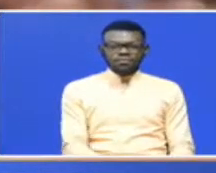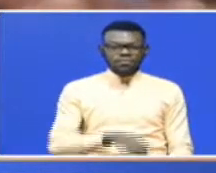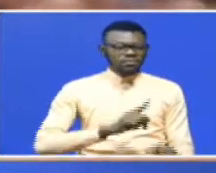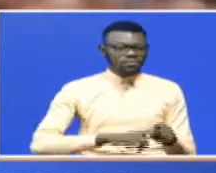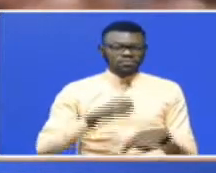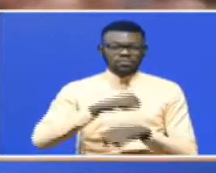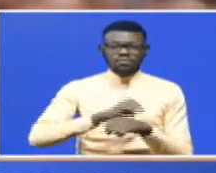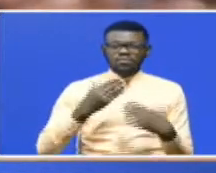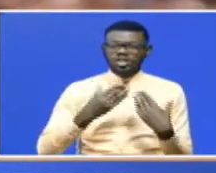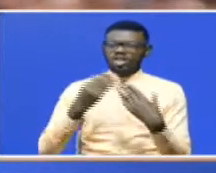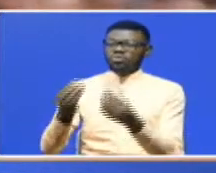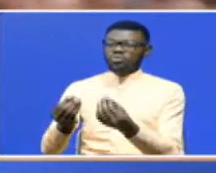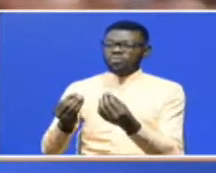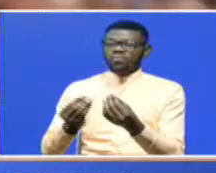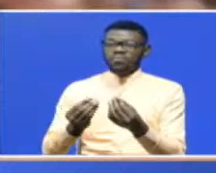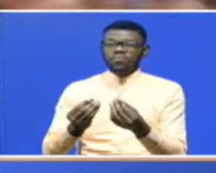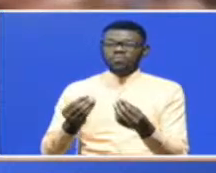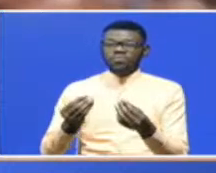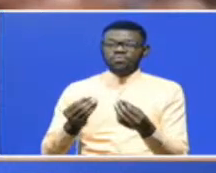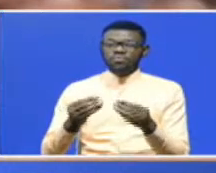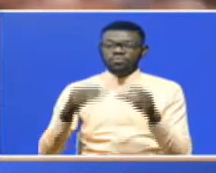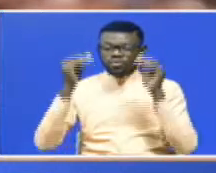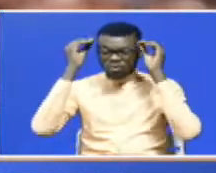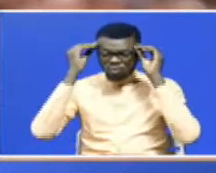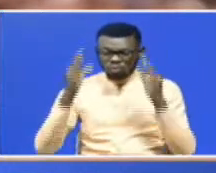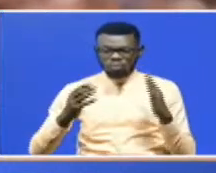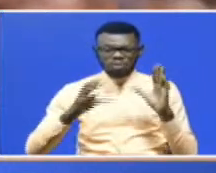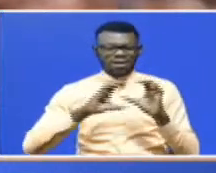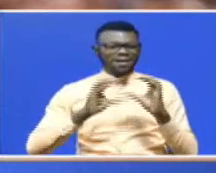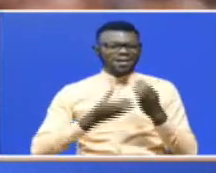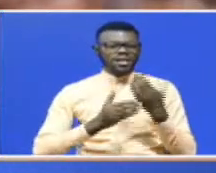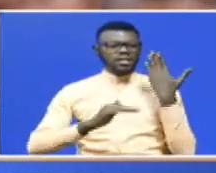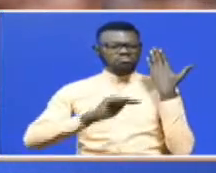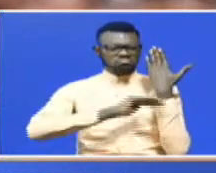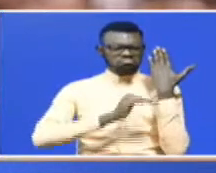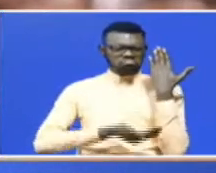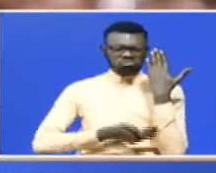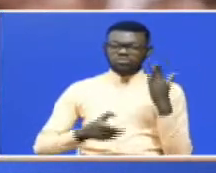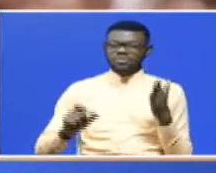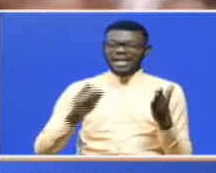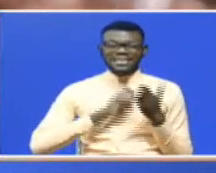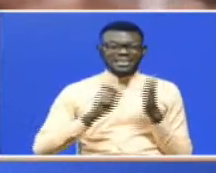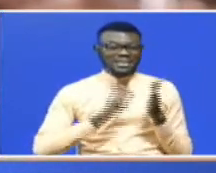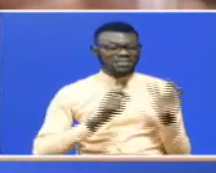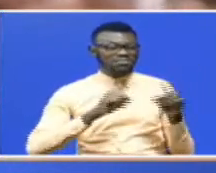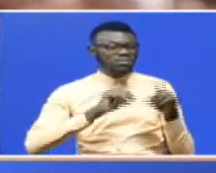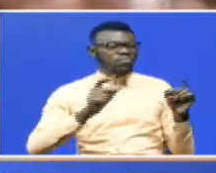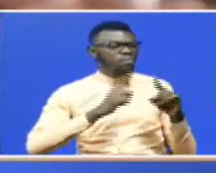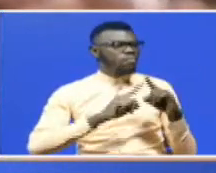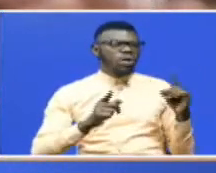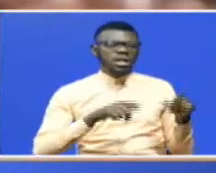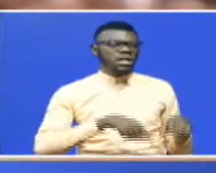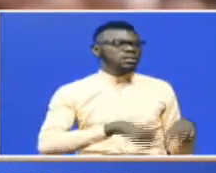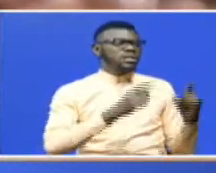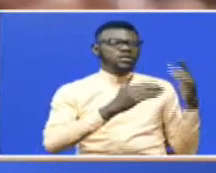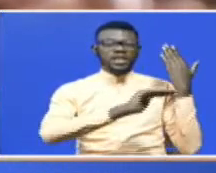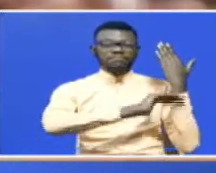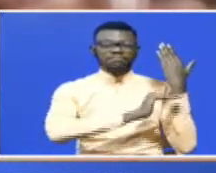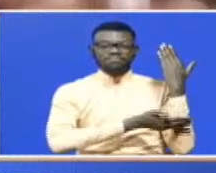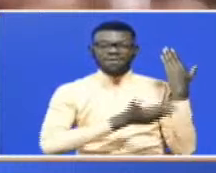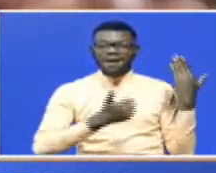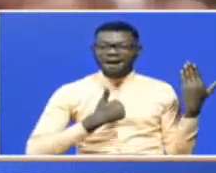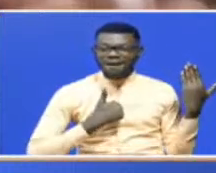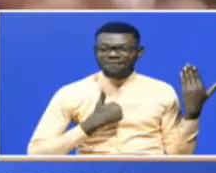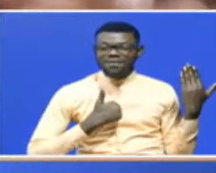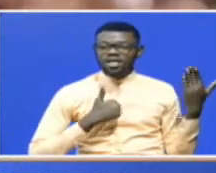unapata mtoto ako darasa, ni mjamzito. Anafanya mtihani akiwa na mimba. Na hiyo